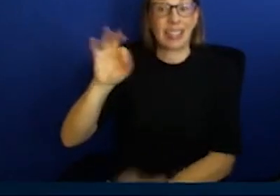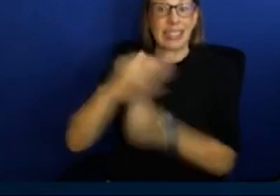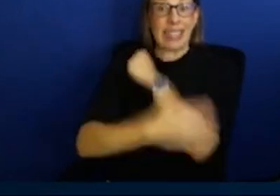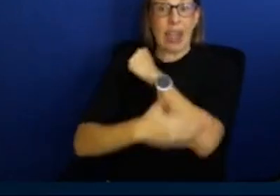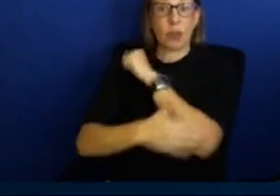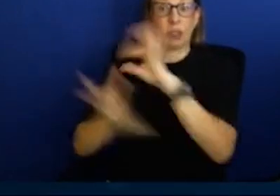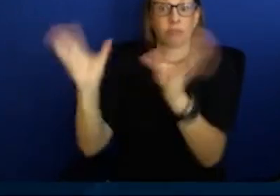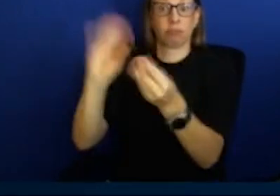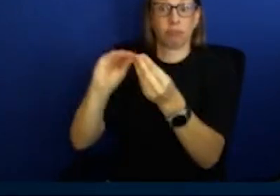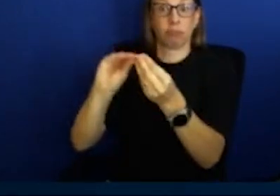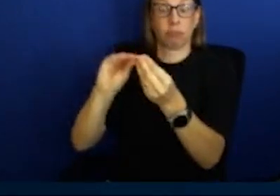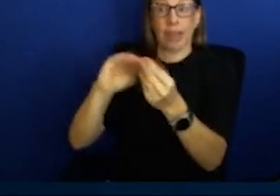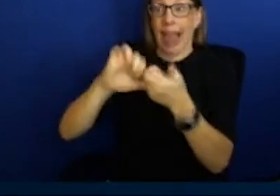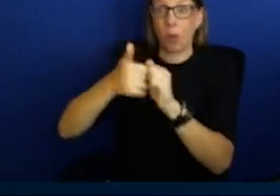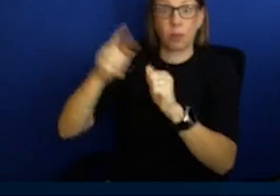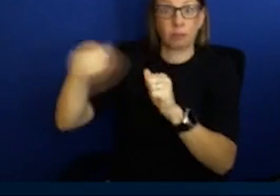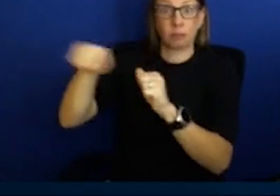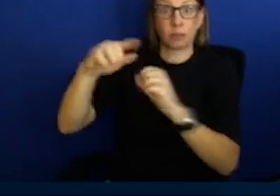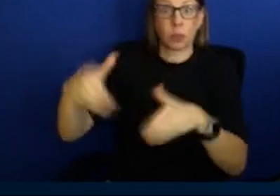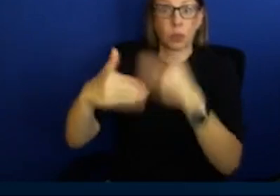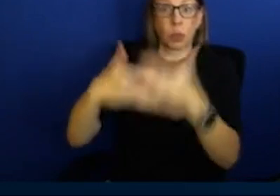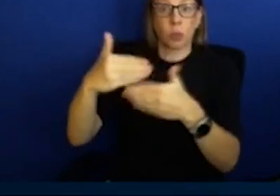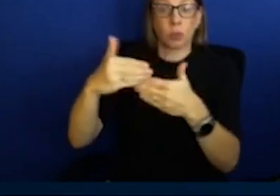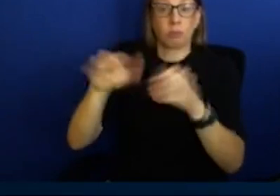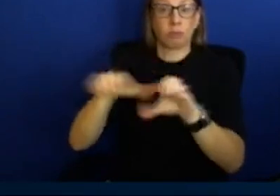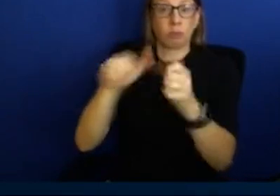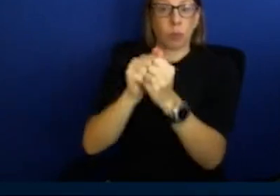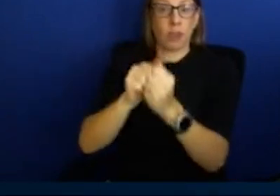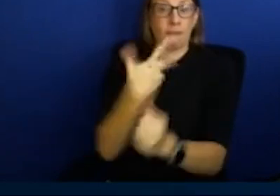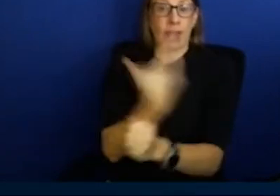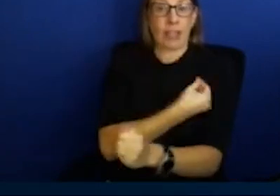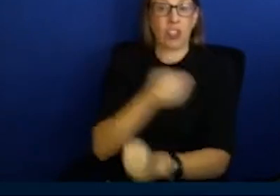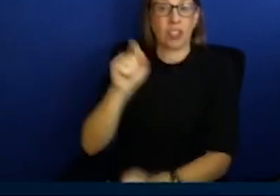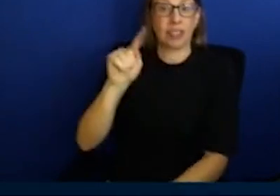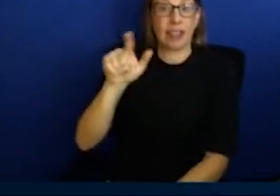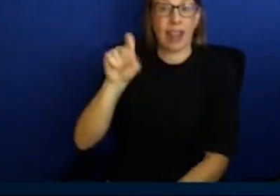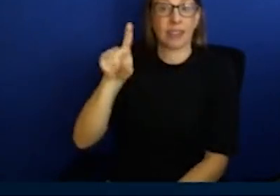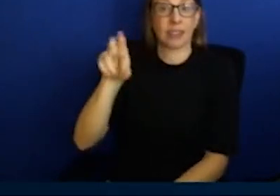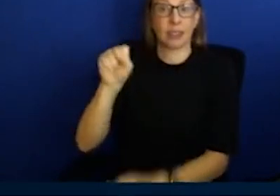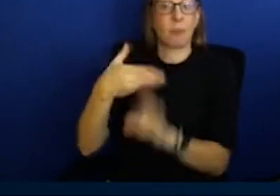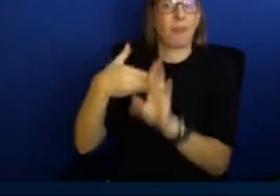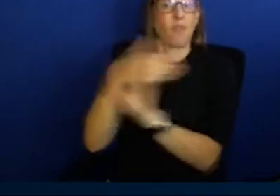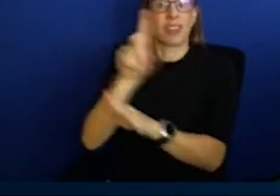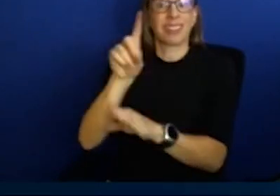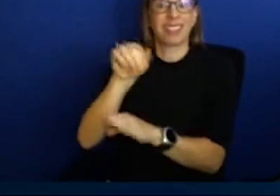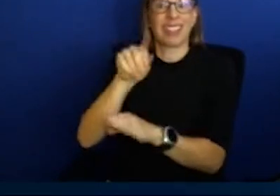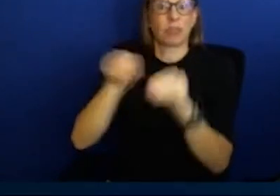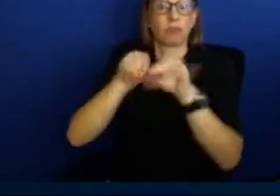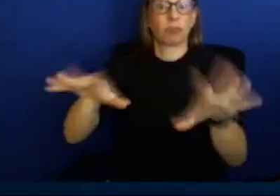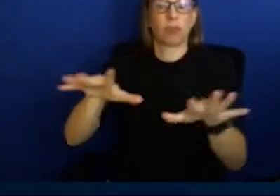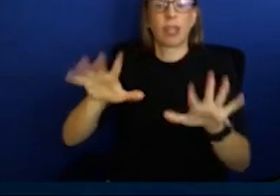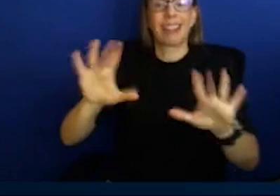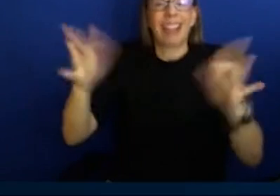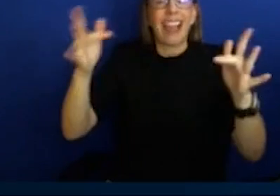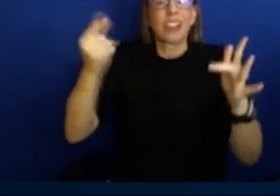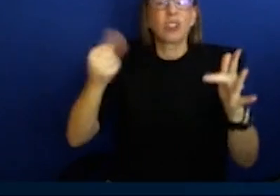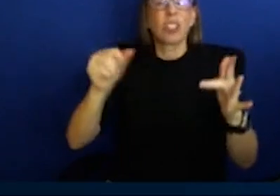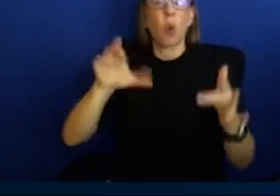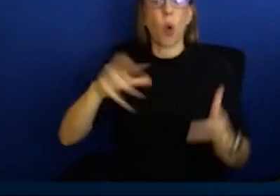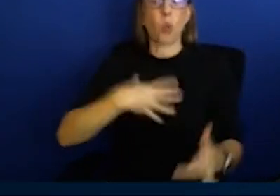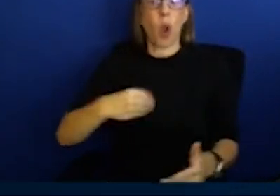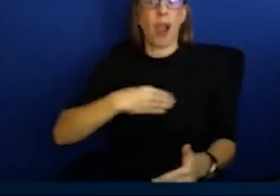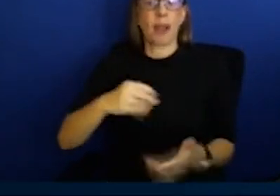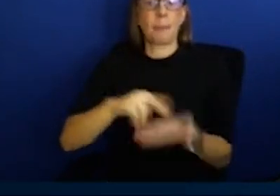doing with vaccination status prior to the Delta surge. And anything with like a light green or white color is in the danger